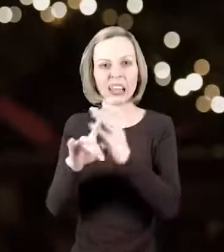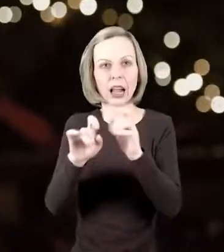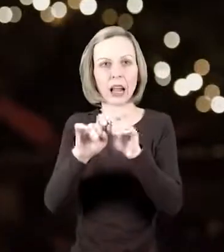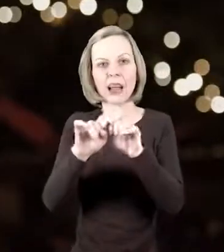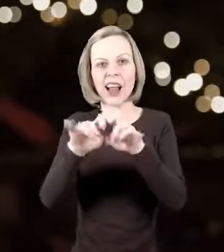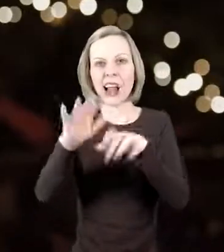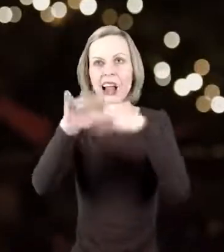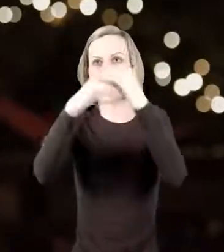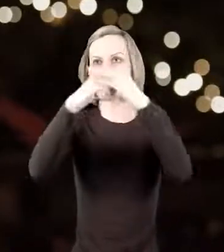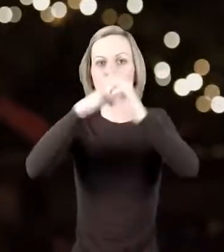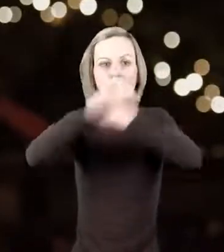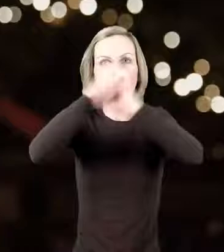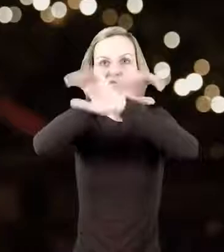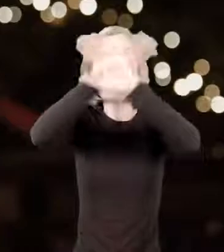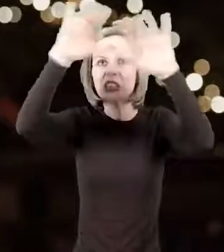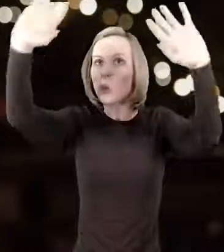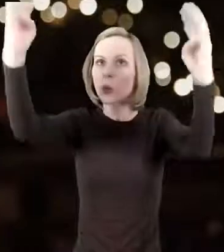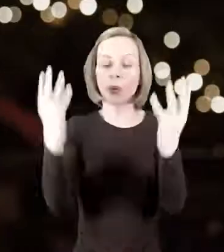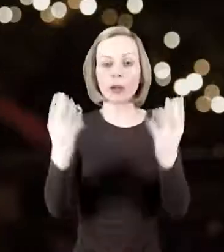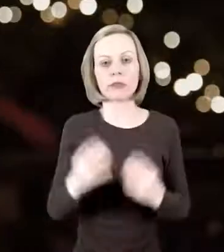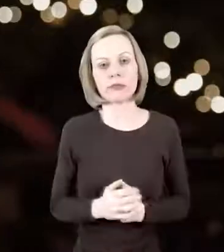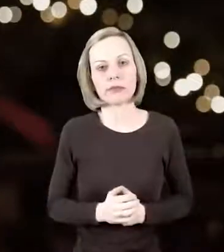It's so exciting.